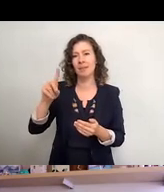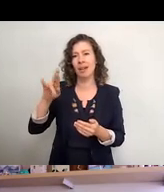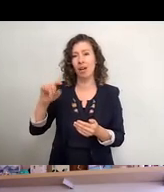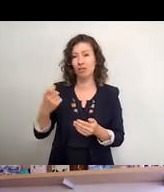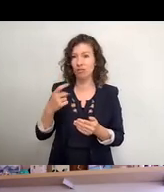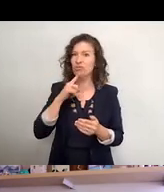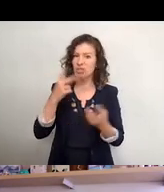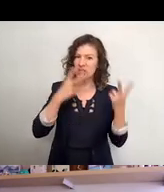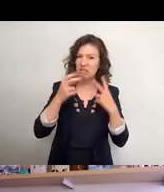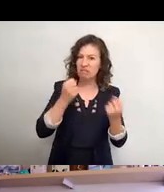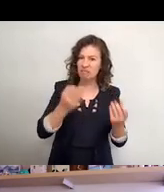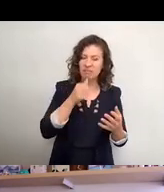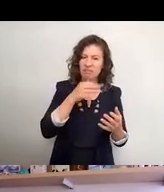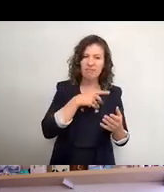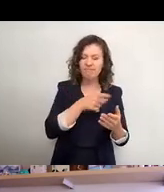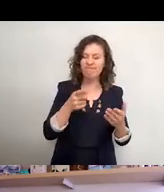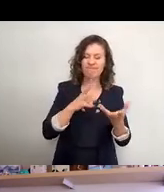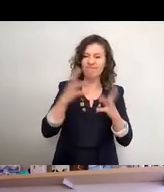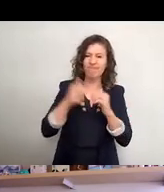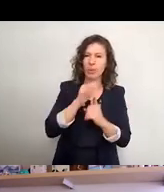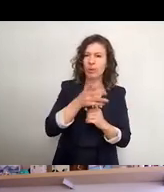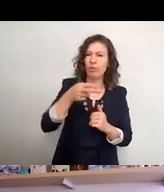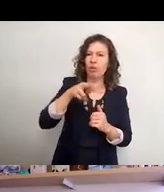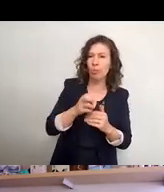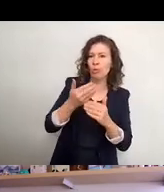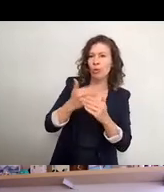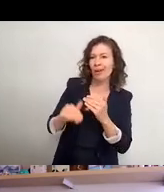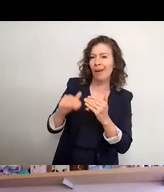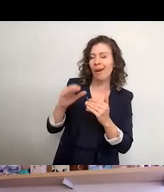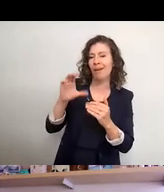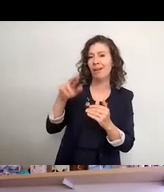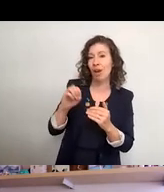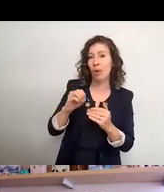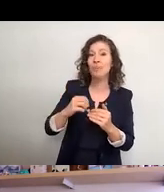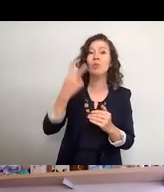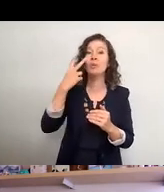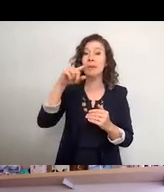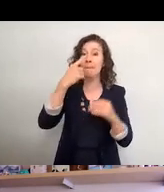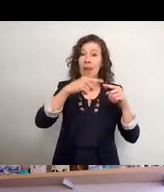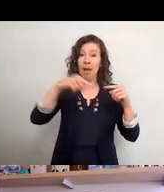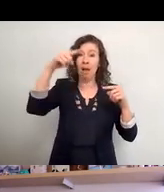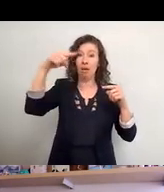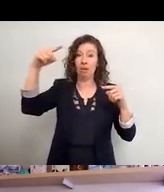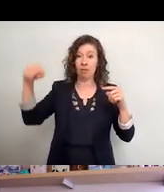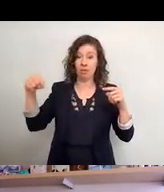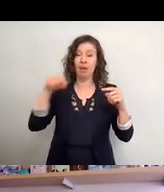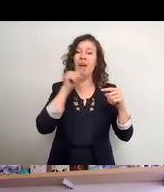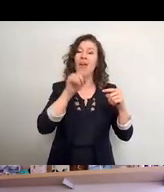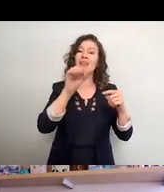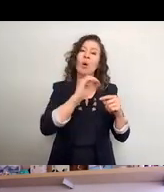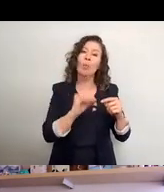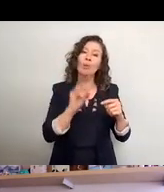prenatal care, which is what you see graphed here. So the black line denotes the percentage of positive